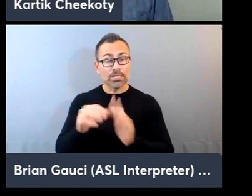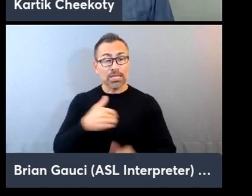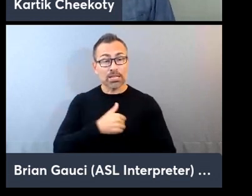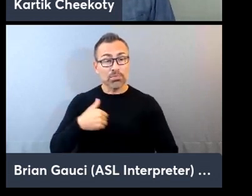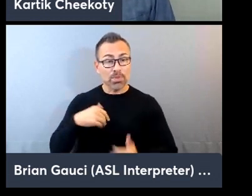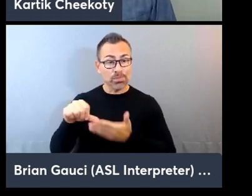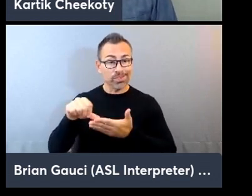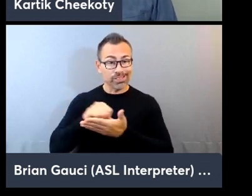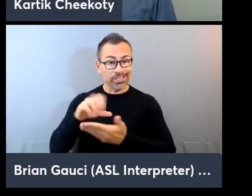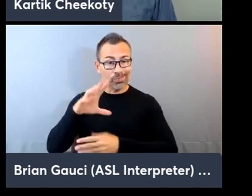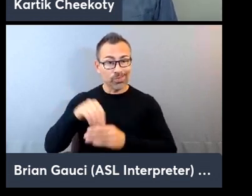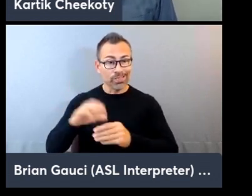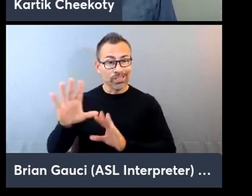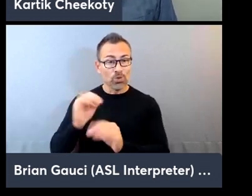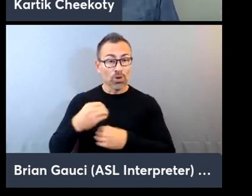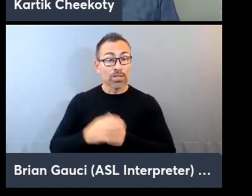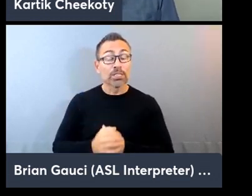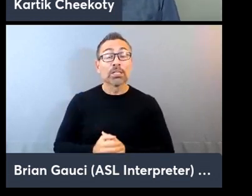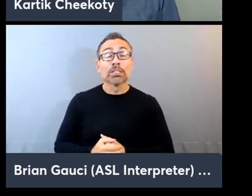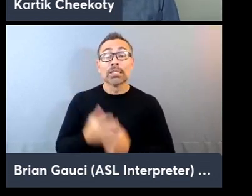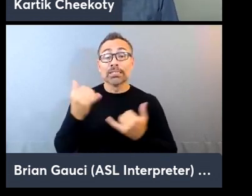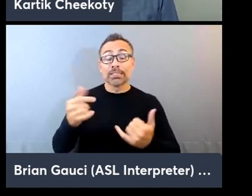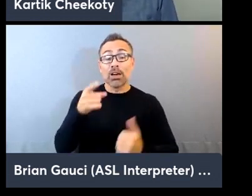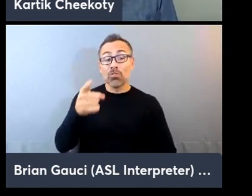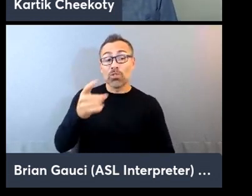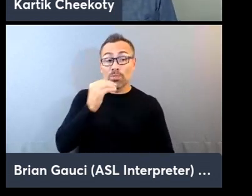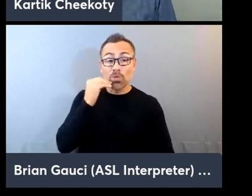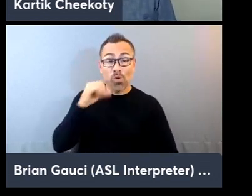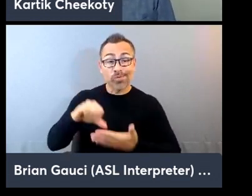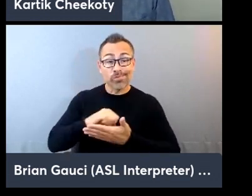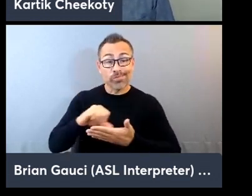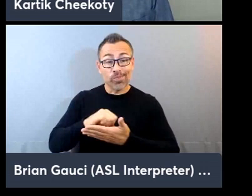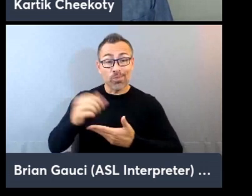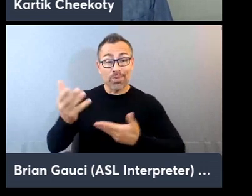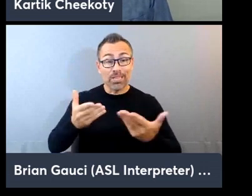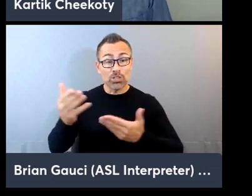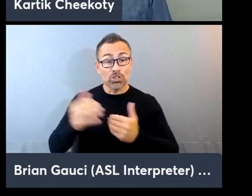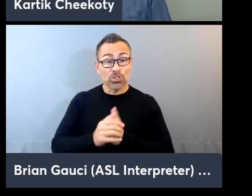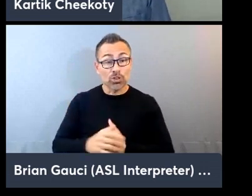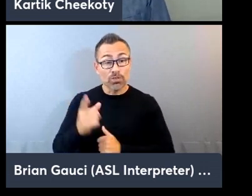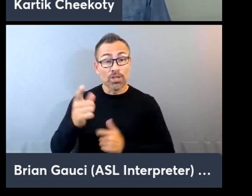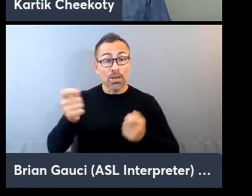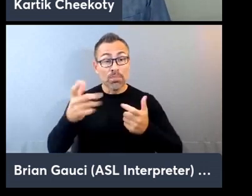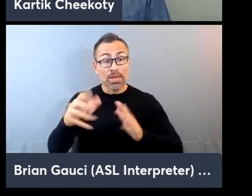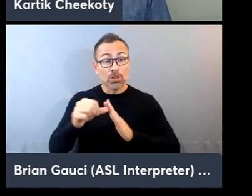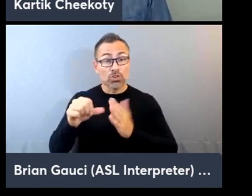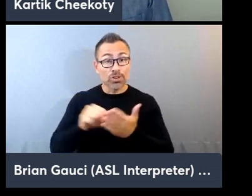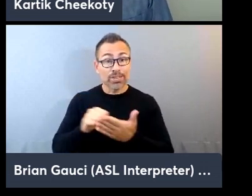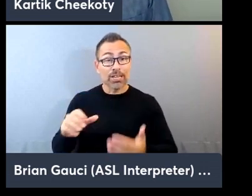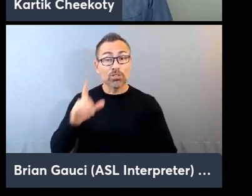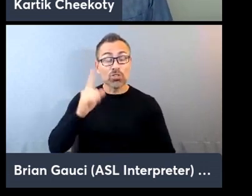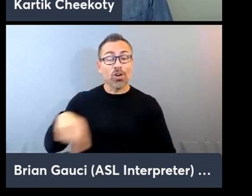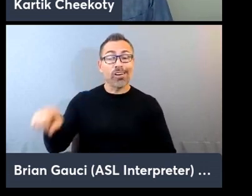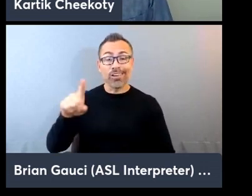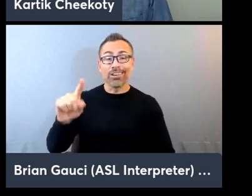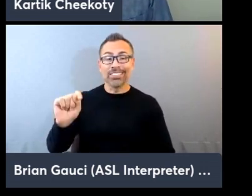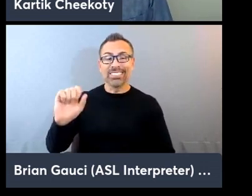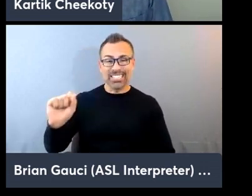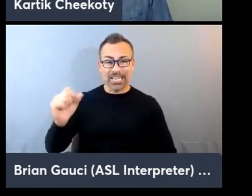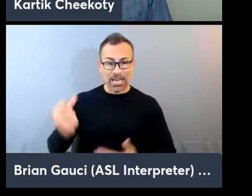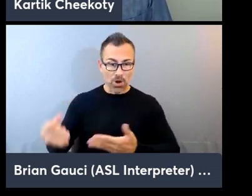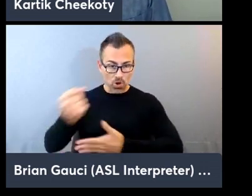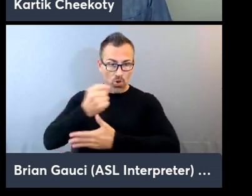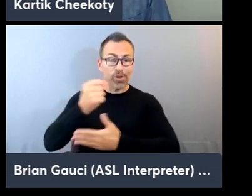organization. Now, from the service homepage, management accounts land on TA priority by default, and you will see this in the